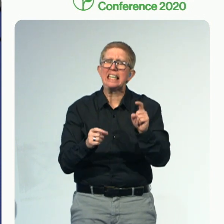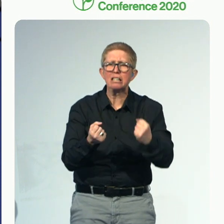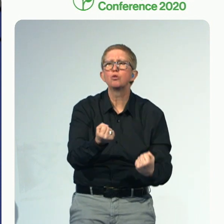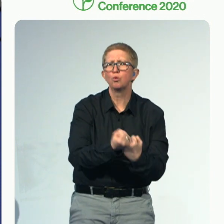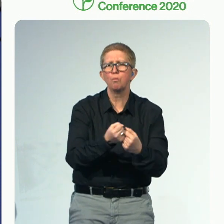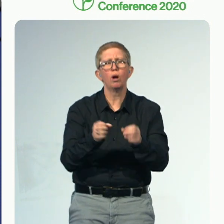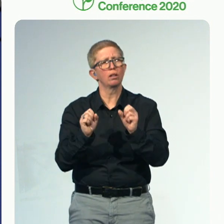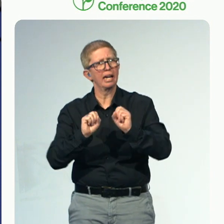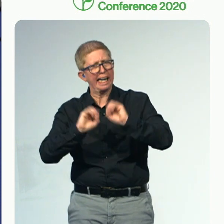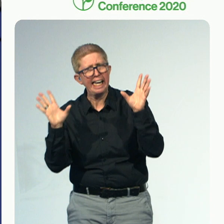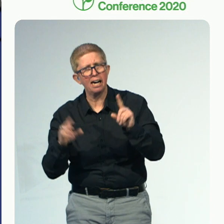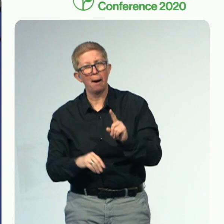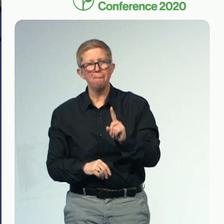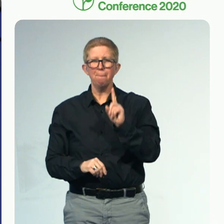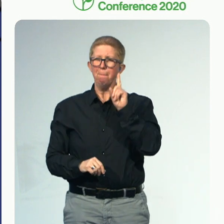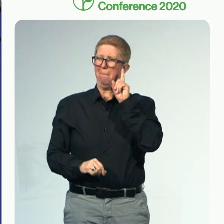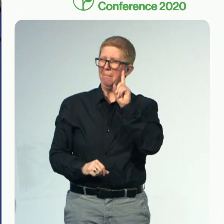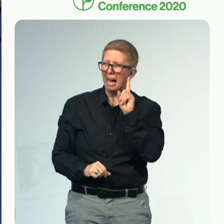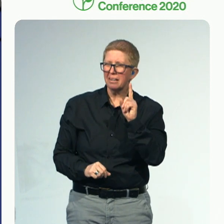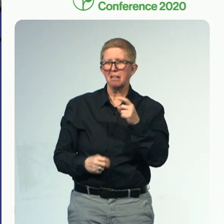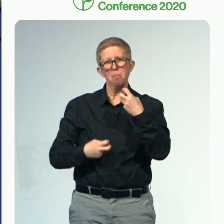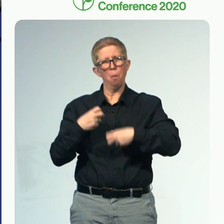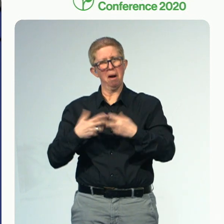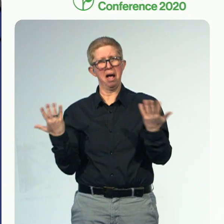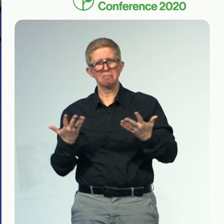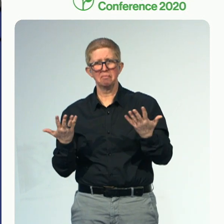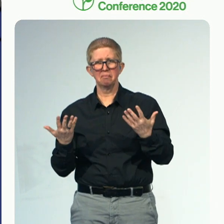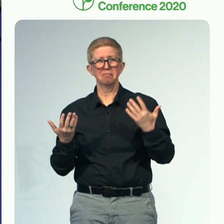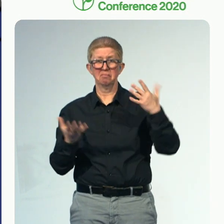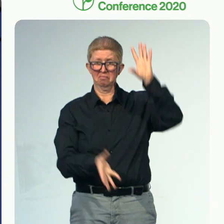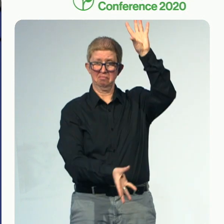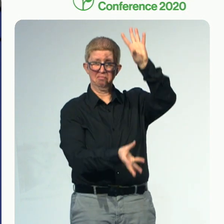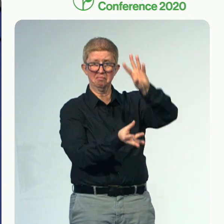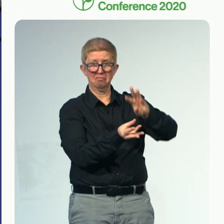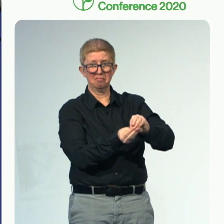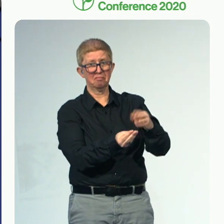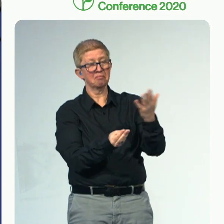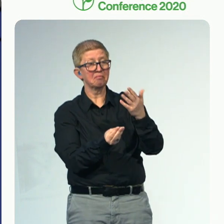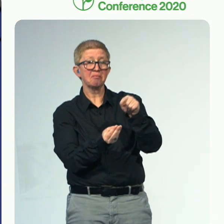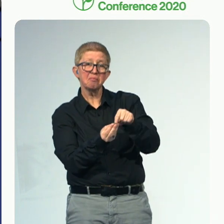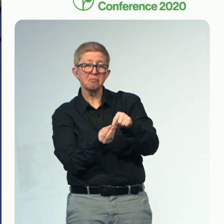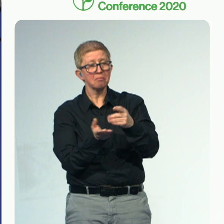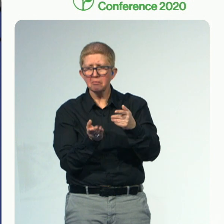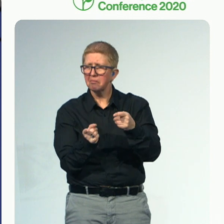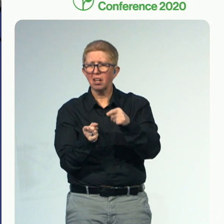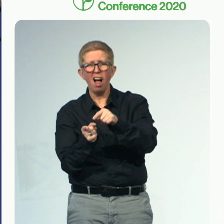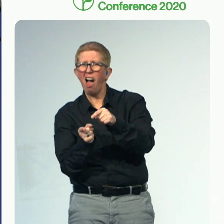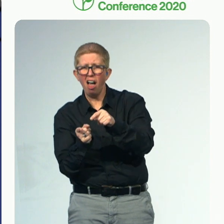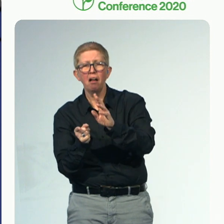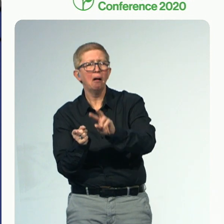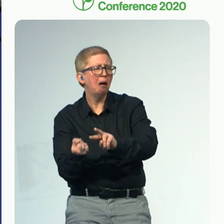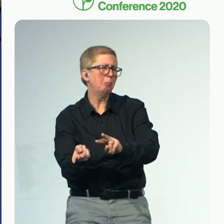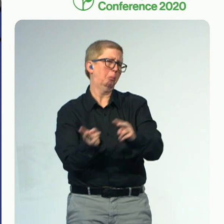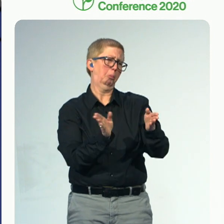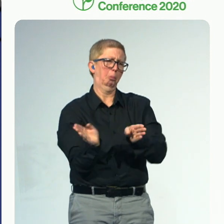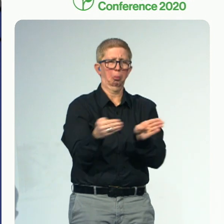But what we've ended up doing is giving alternative support, not additional, alternative. So children are missing out on